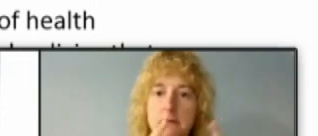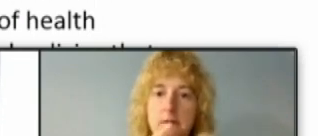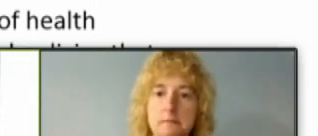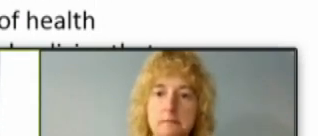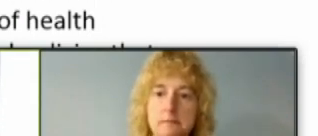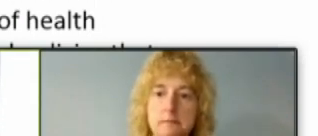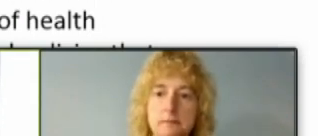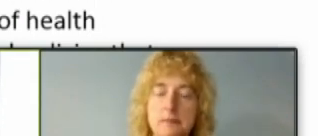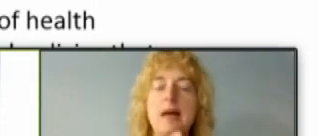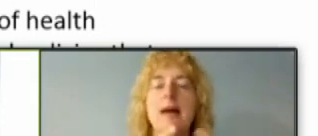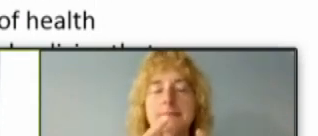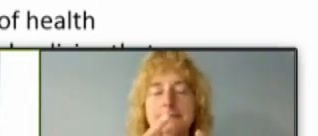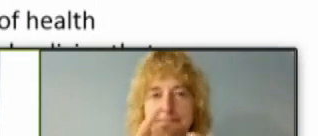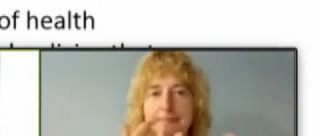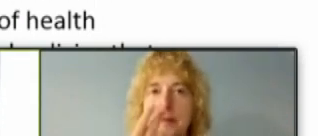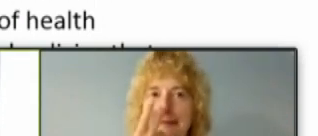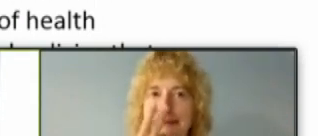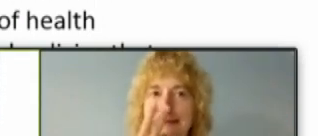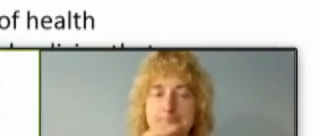Thank you.